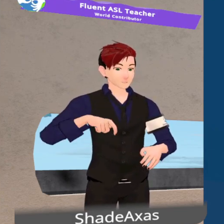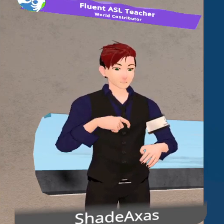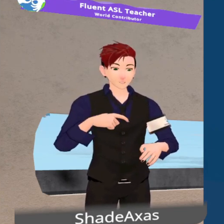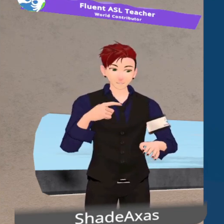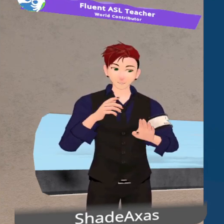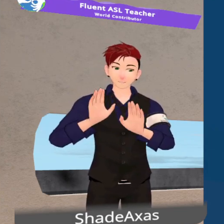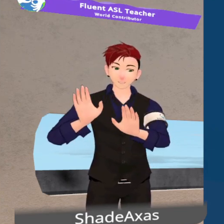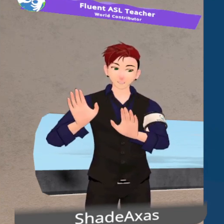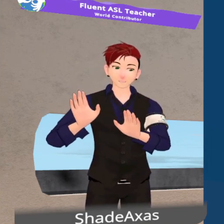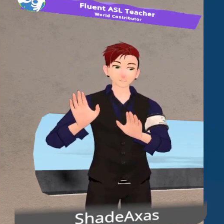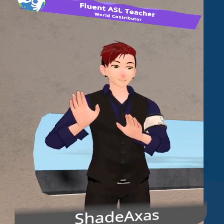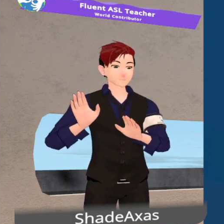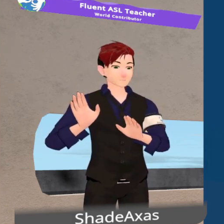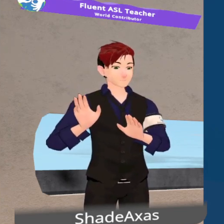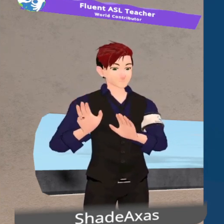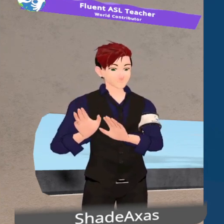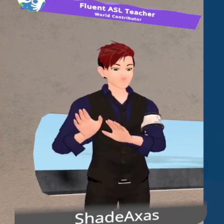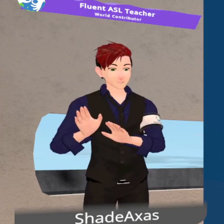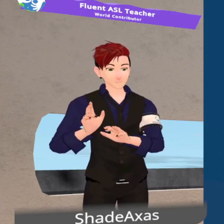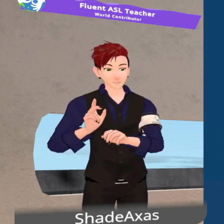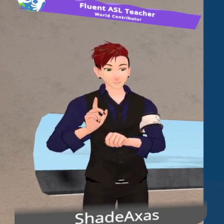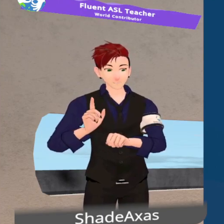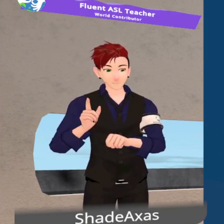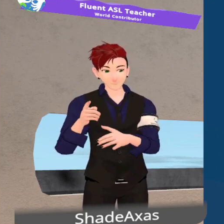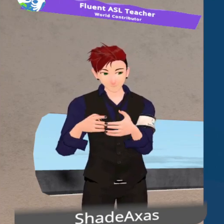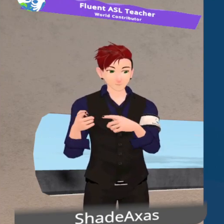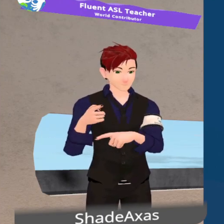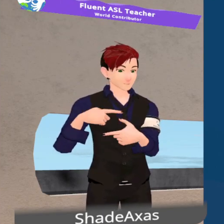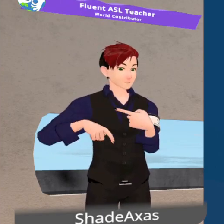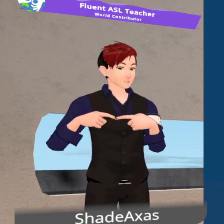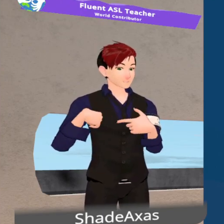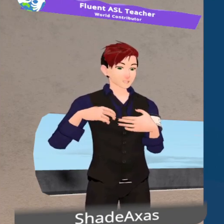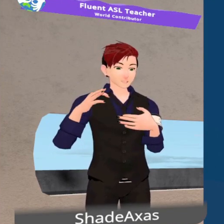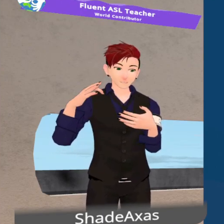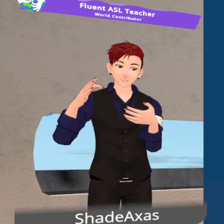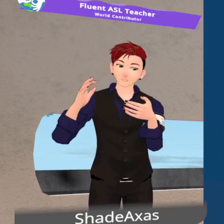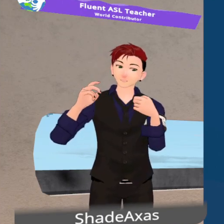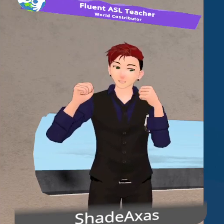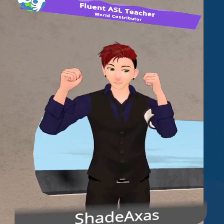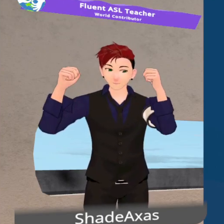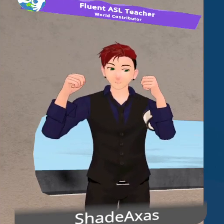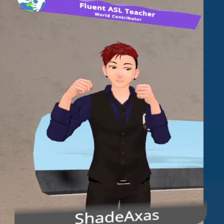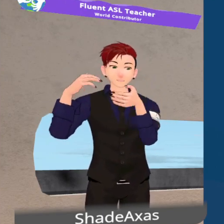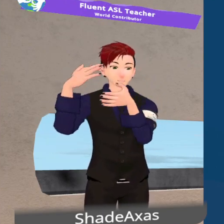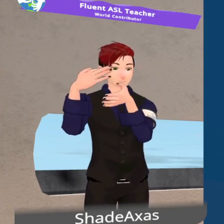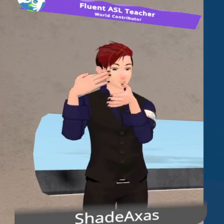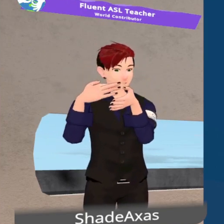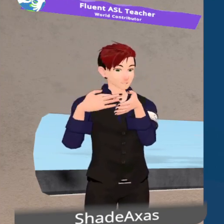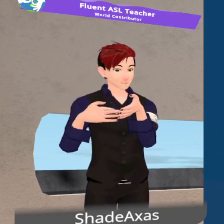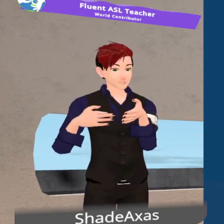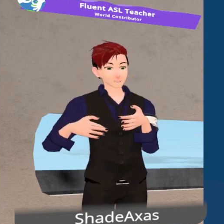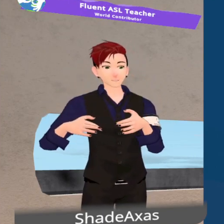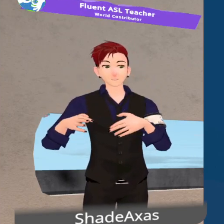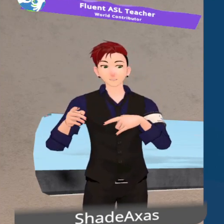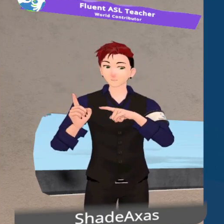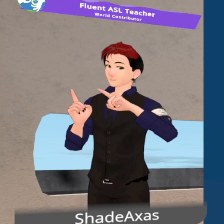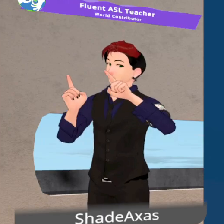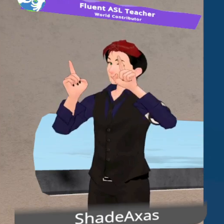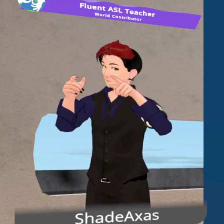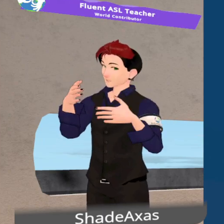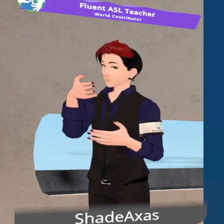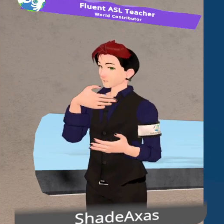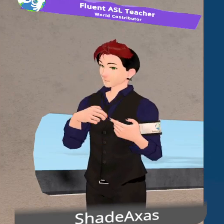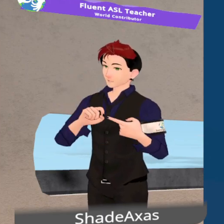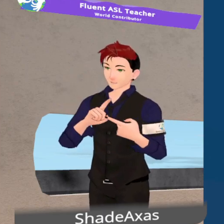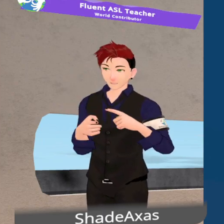for. We're the ones who can say, hey, this is the correct sign, and that's why we have lessons where we teach vocabulary. So